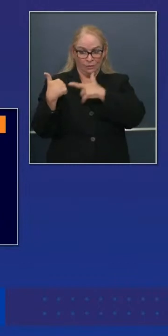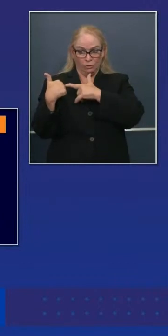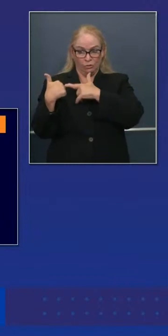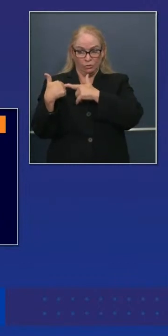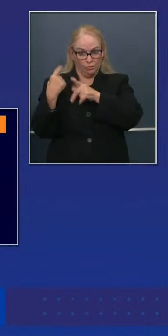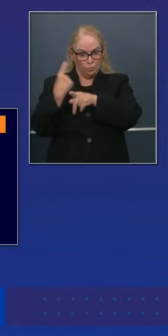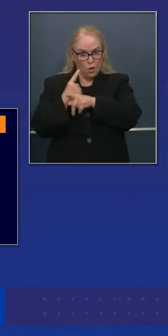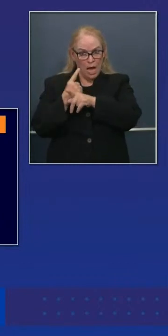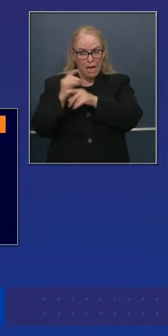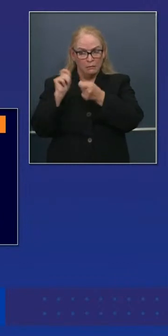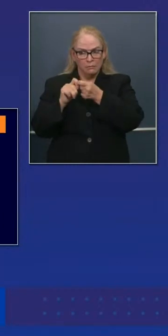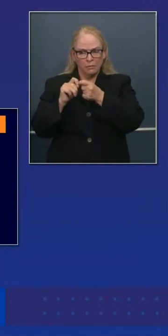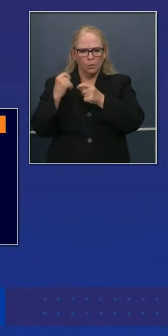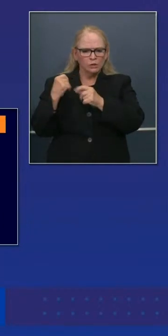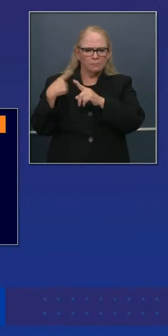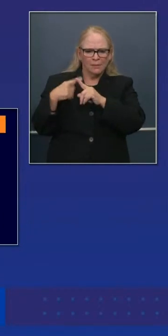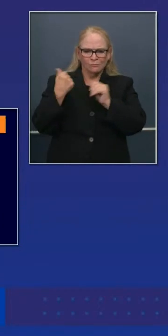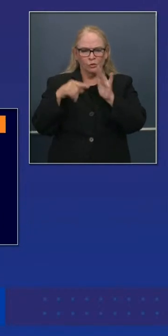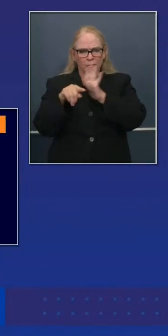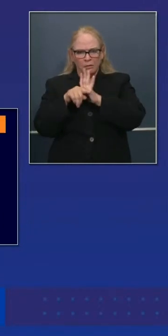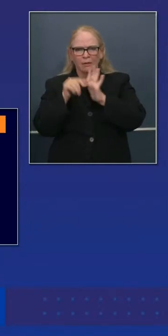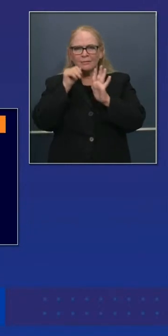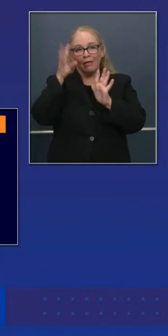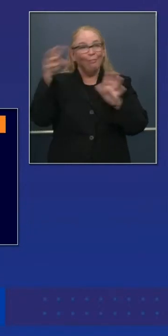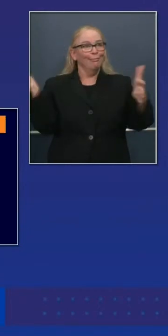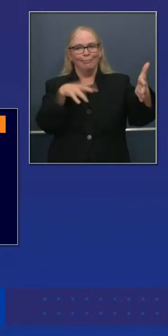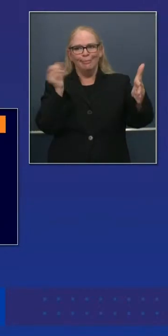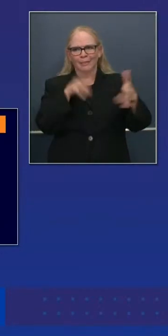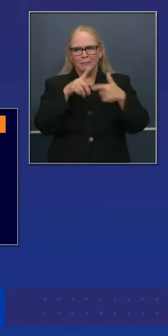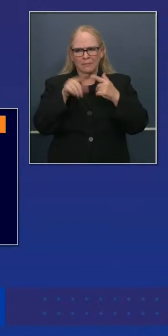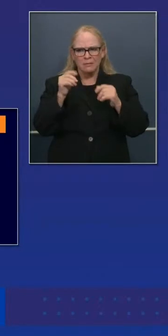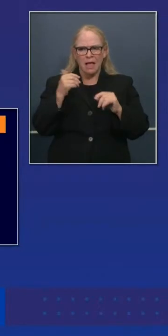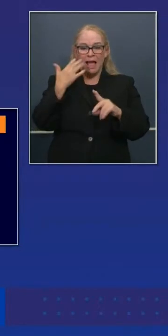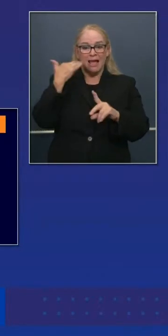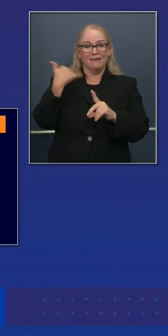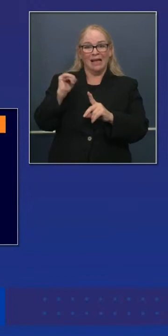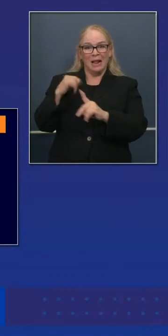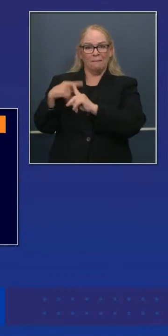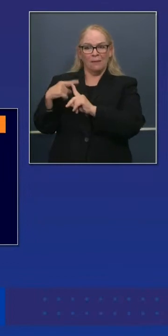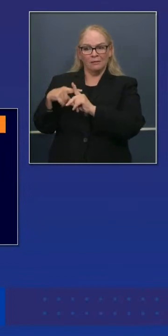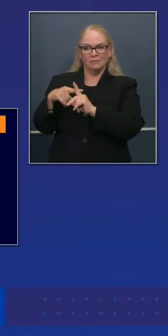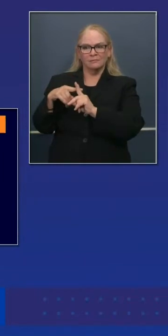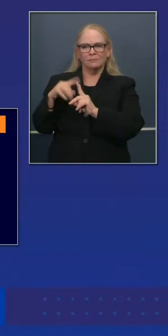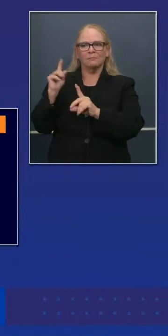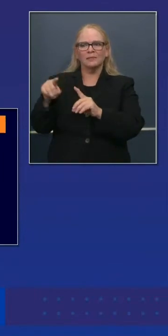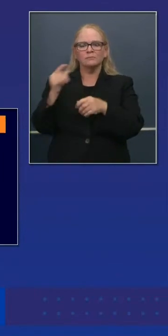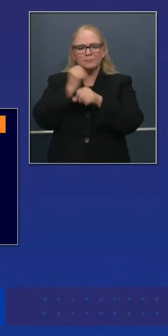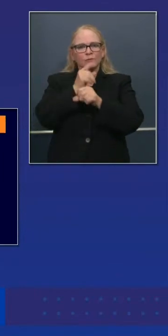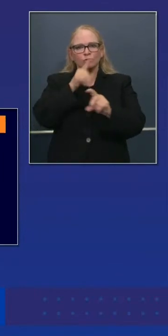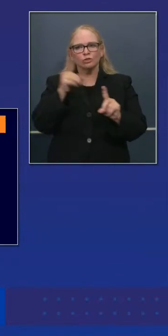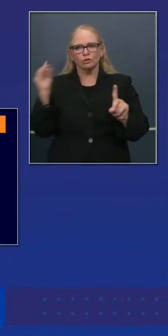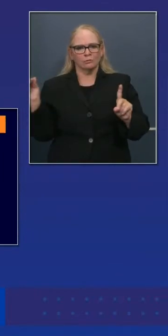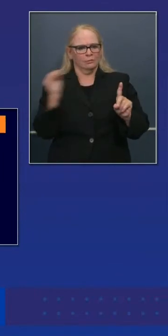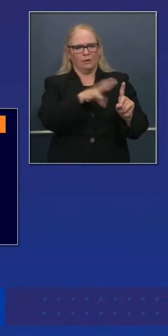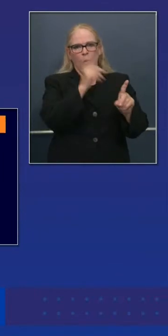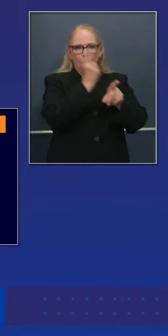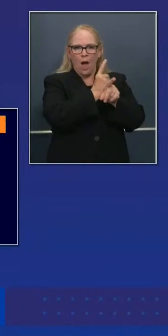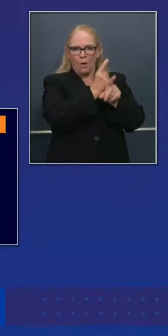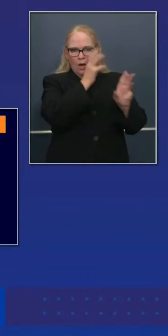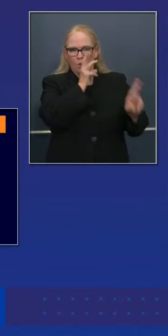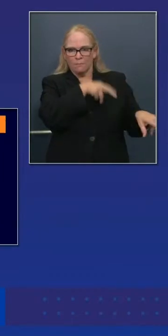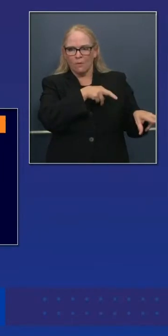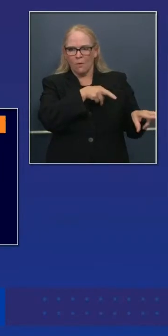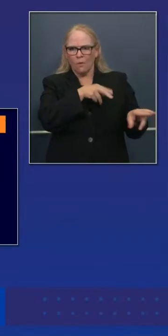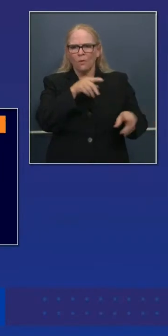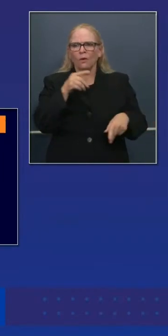right place and ultimately end up in the hands of the correct county so they can do the work that I'm going to talk about